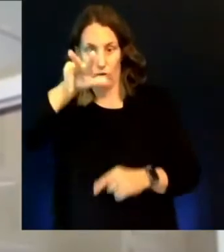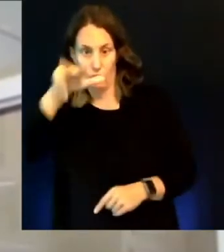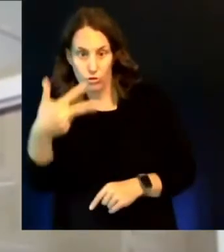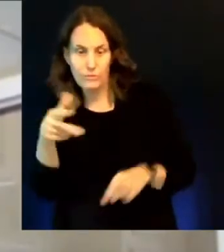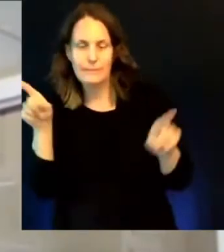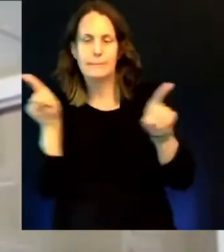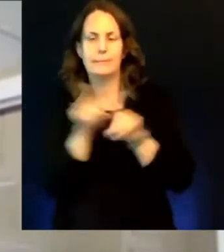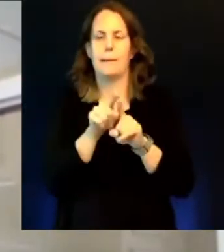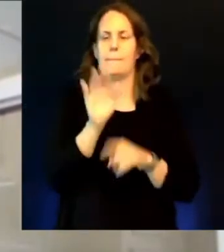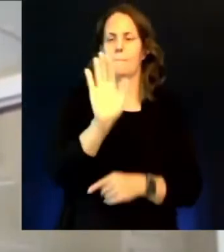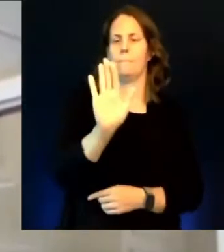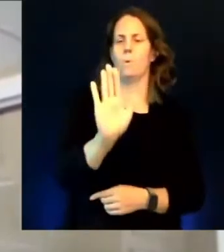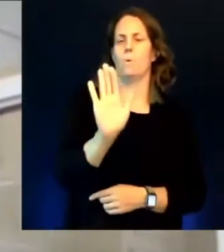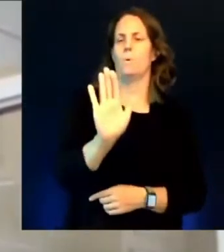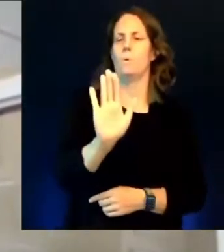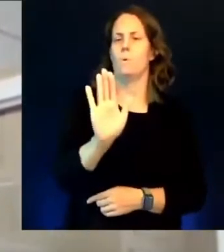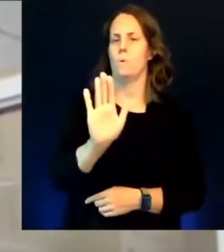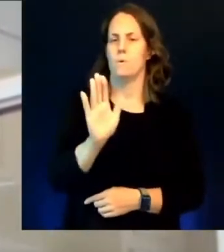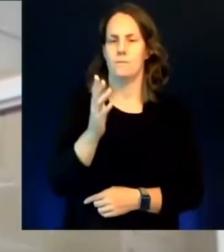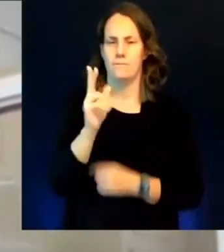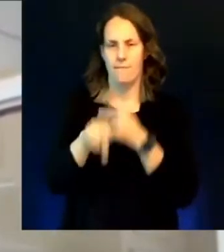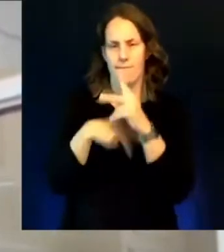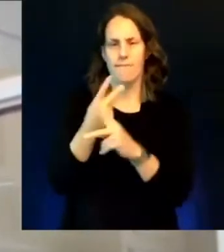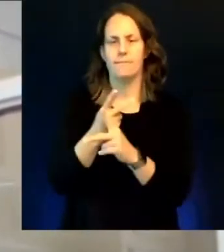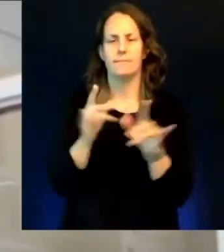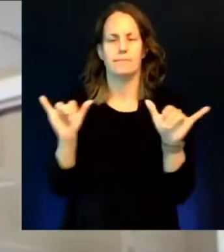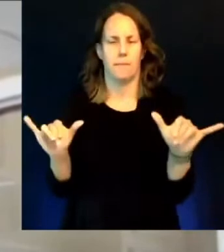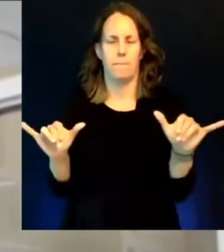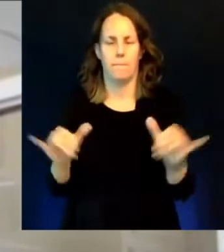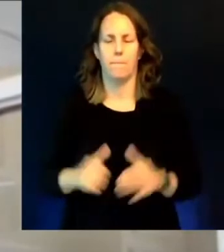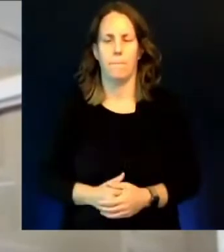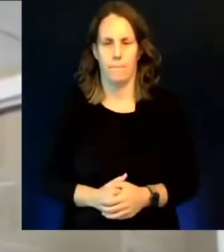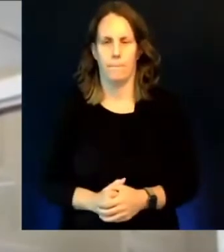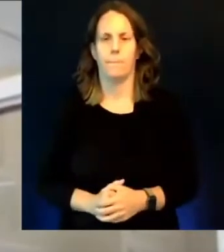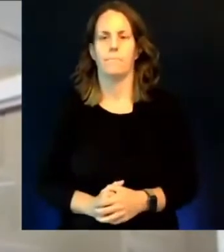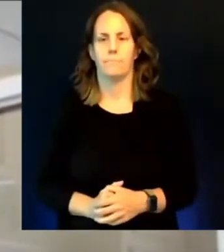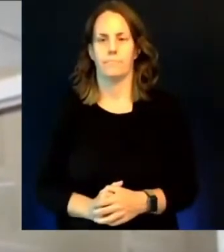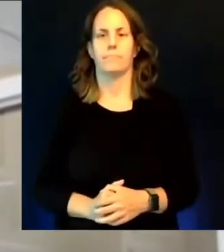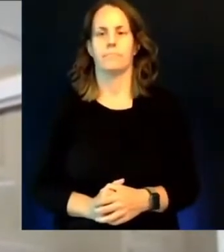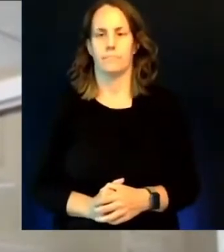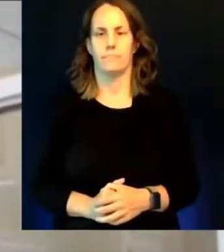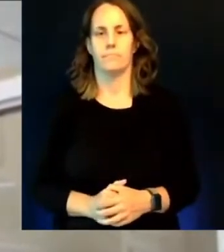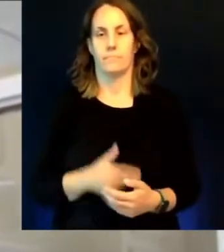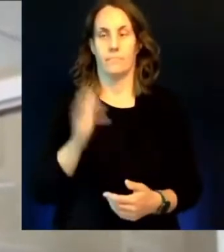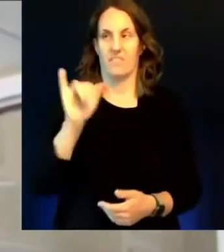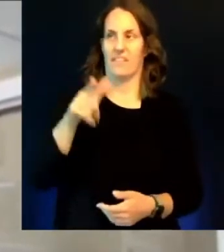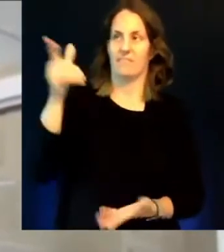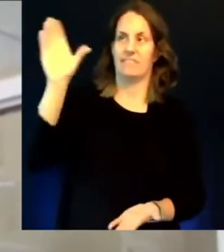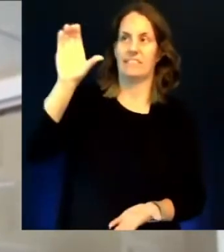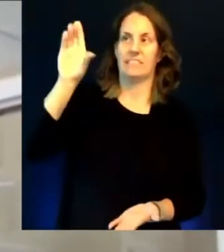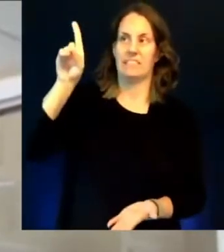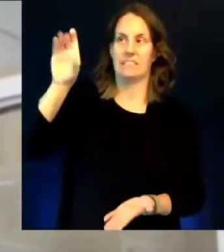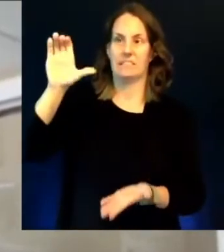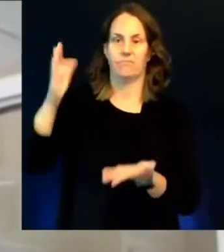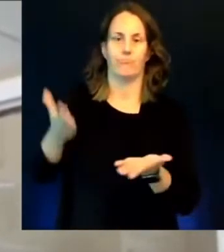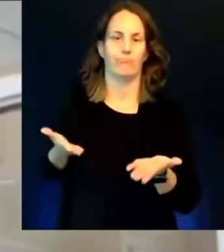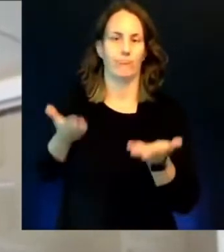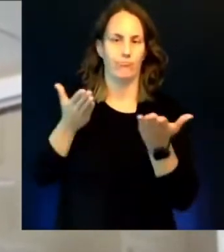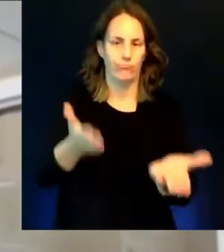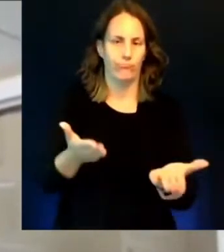is that recommendation is now live. The other issue which many people heard about yesterday is the issue of booster